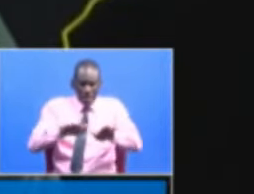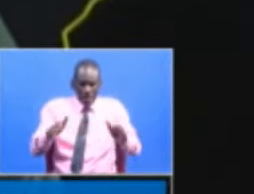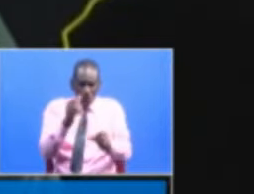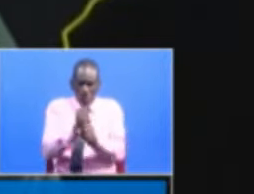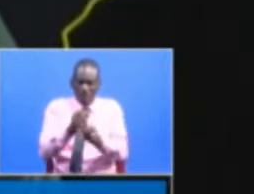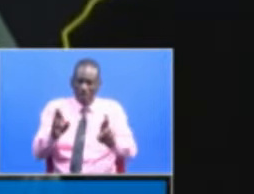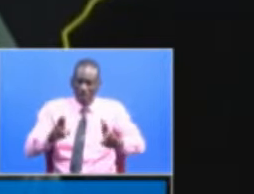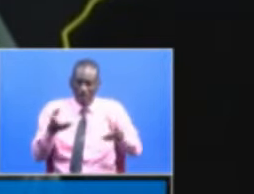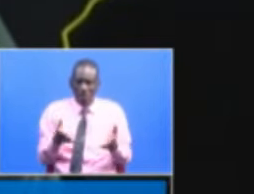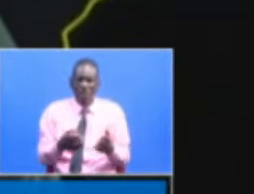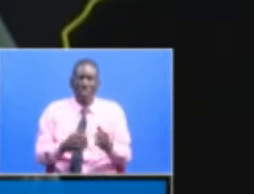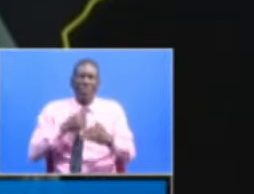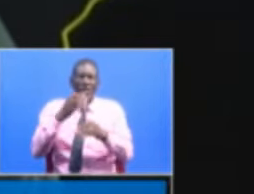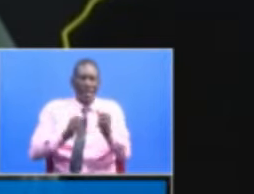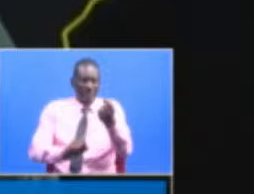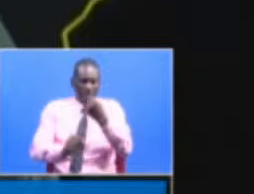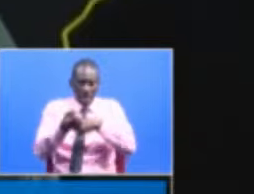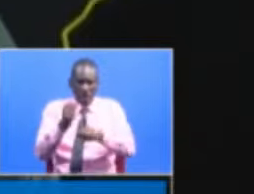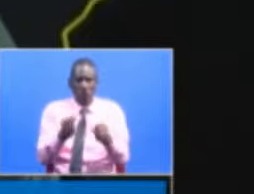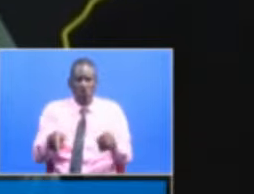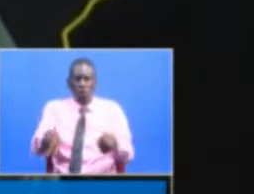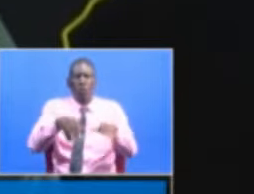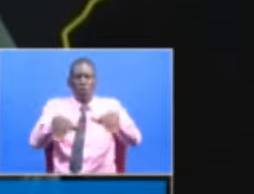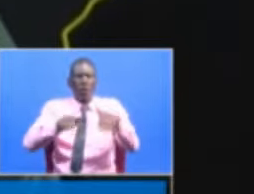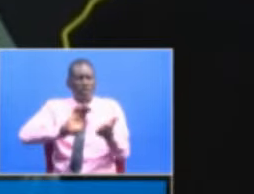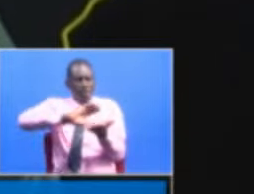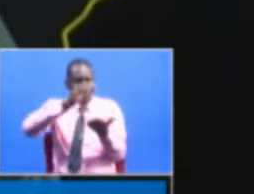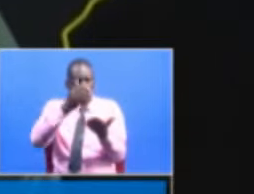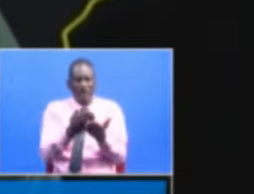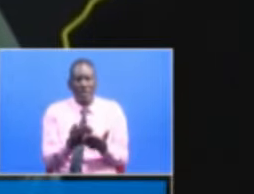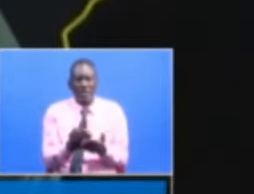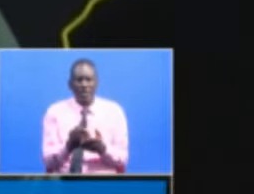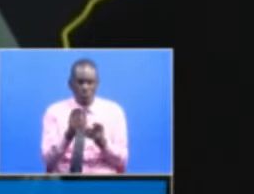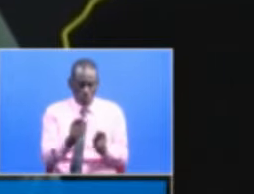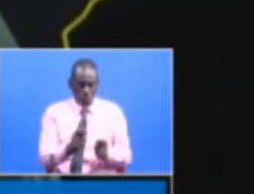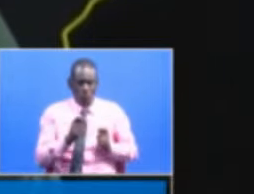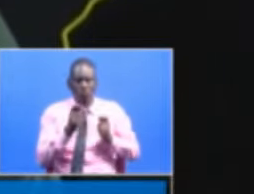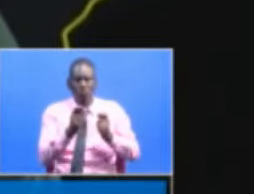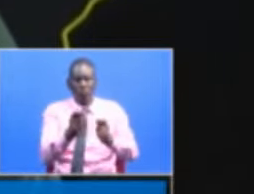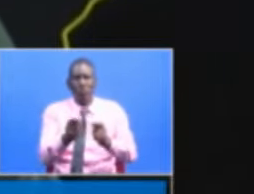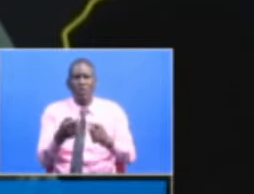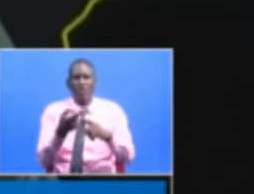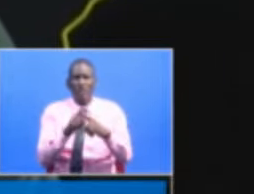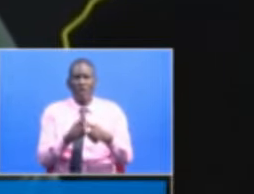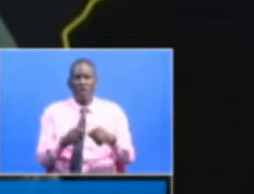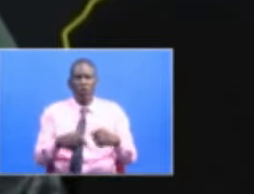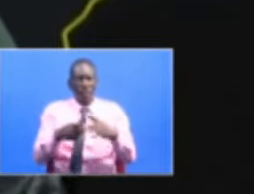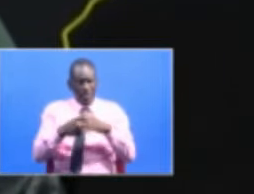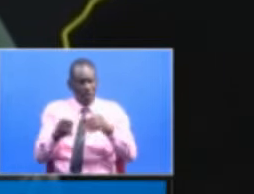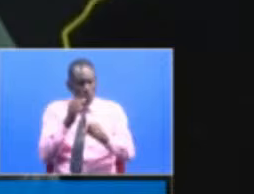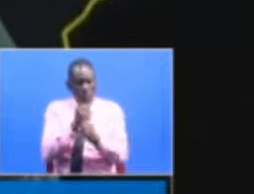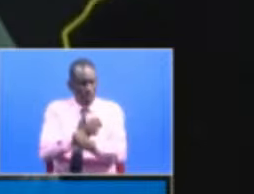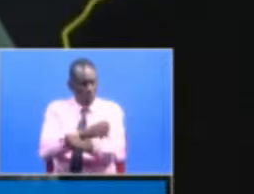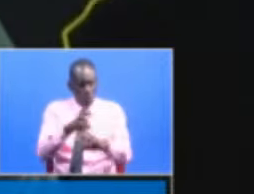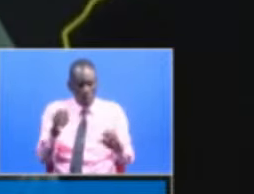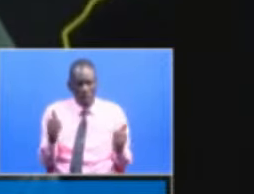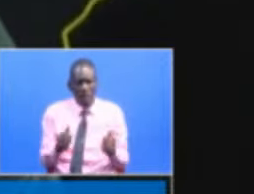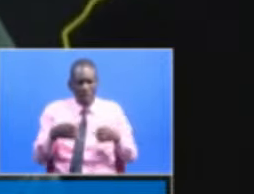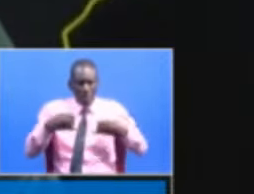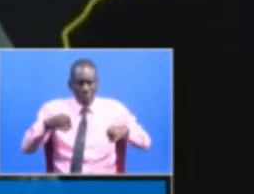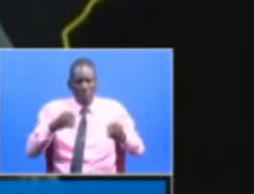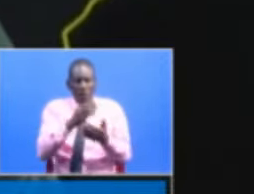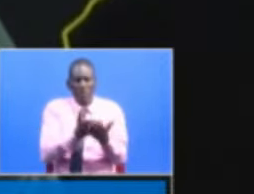is we are waiting for the funds, for the grant. And we hit the ground running in implementing some